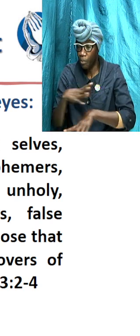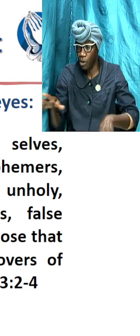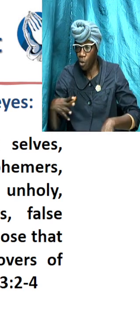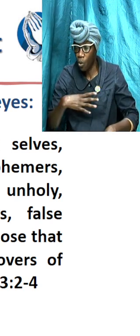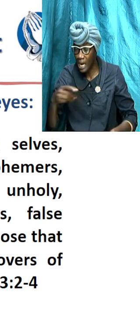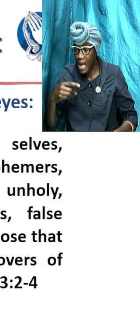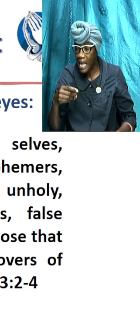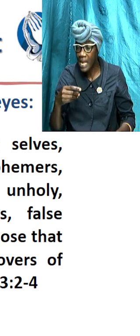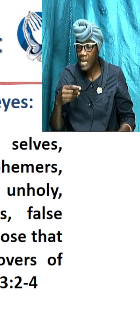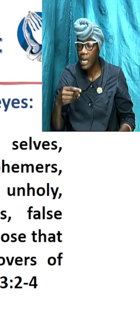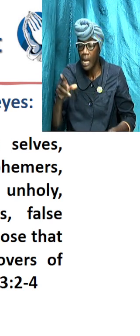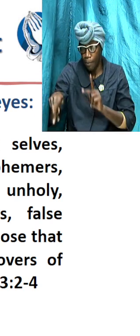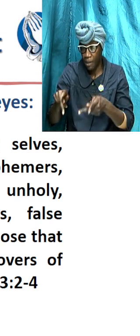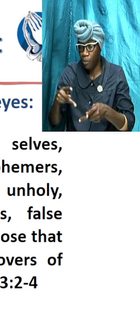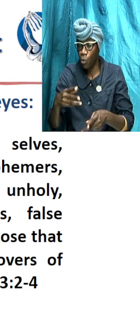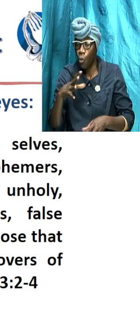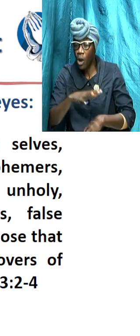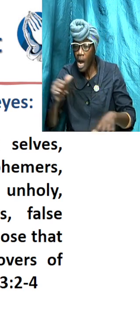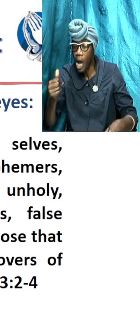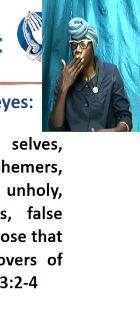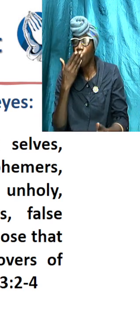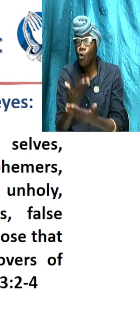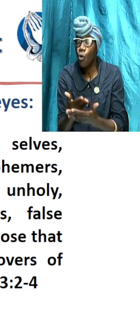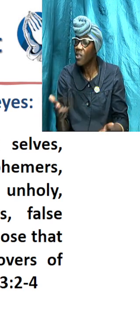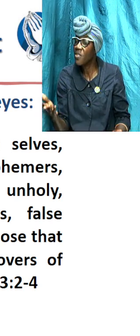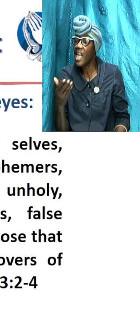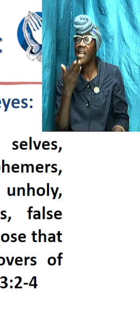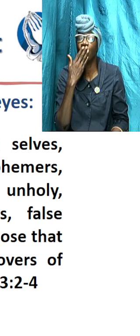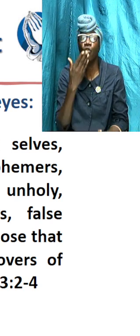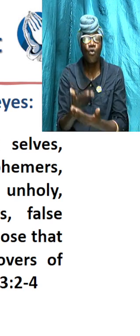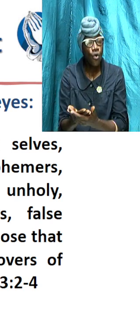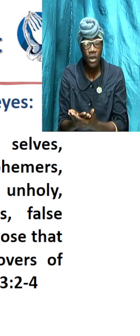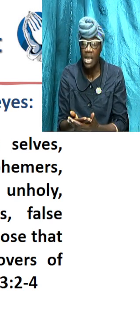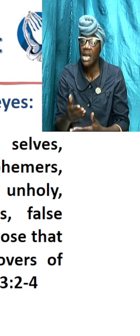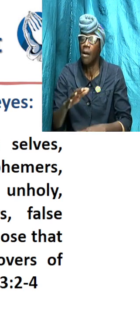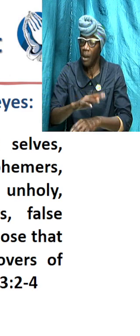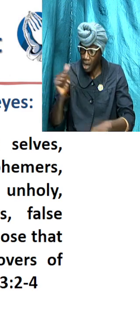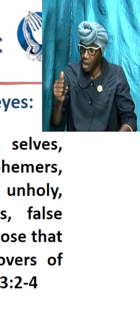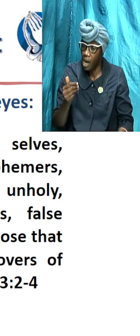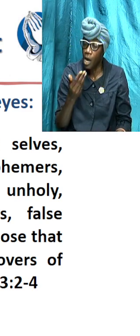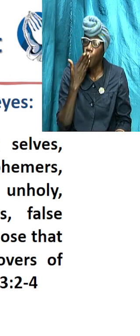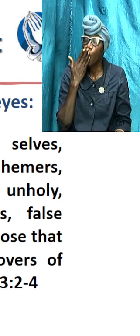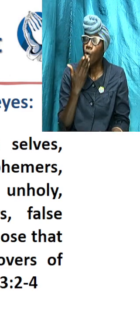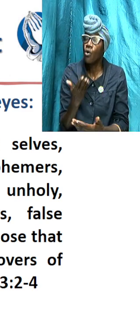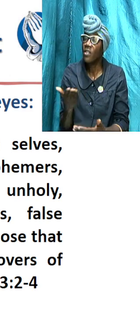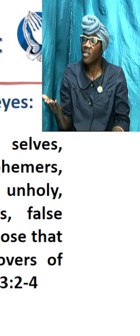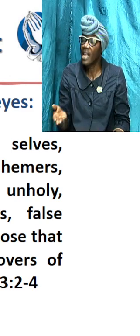good things good. They want you to call good things bad and bad things good. We have become